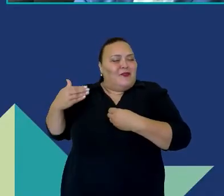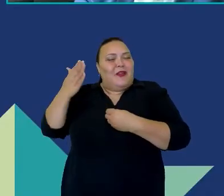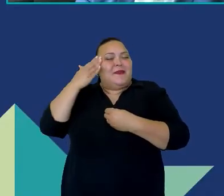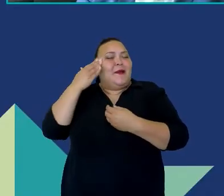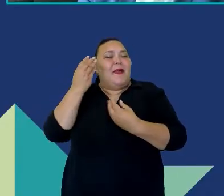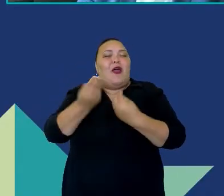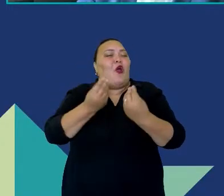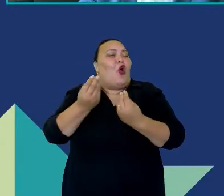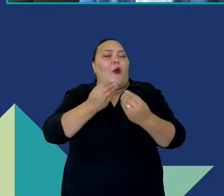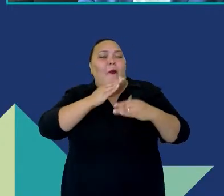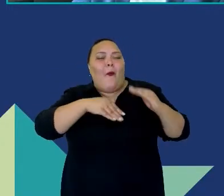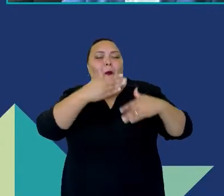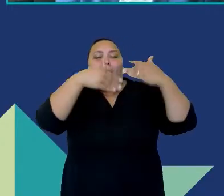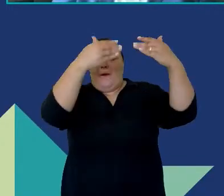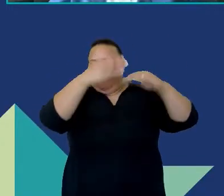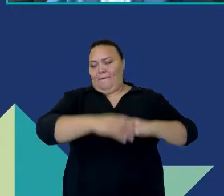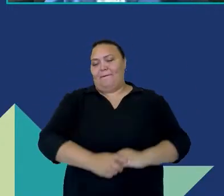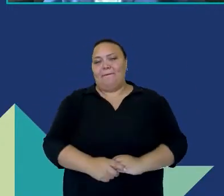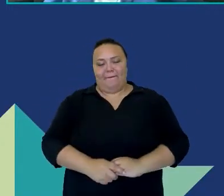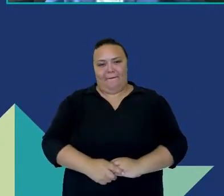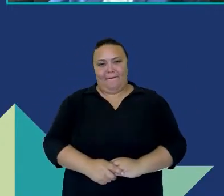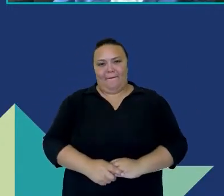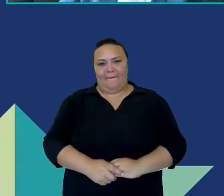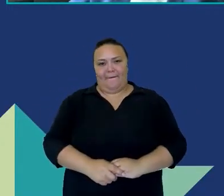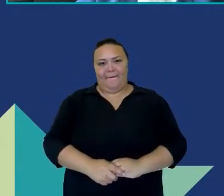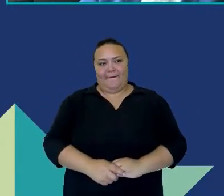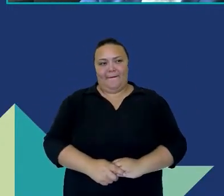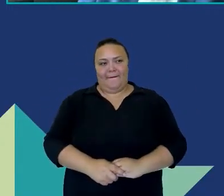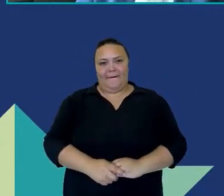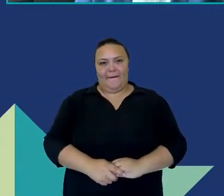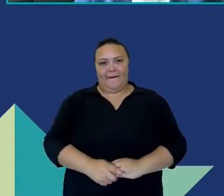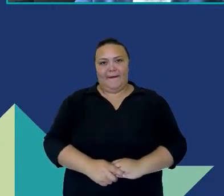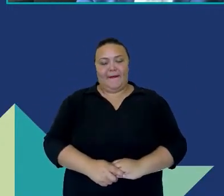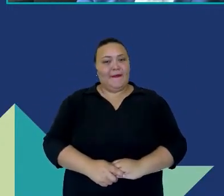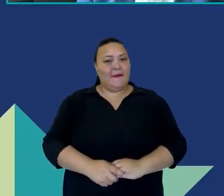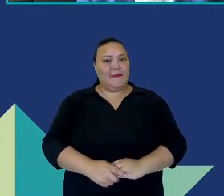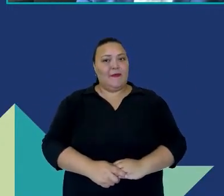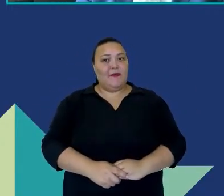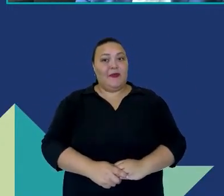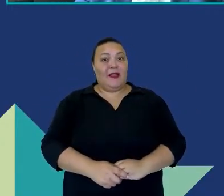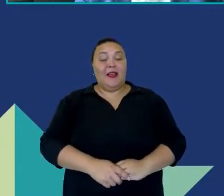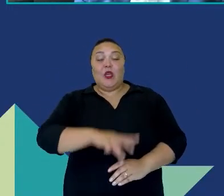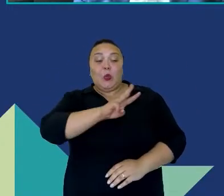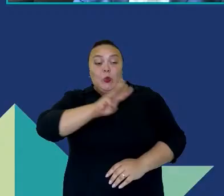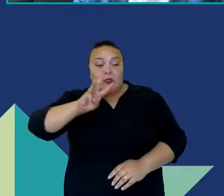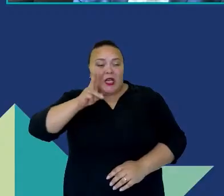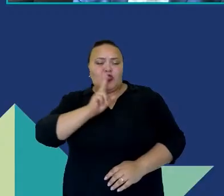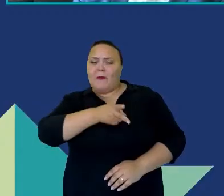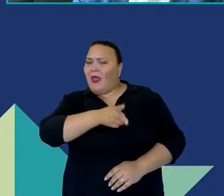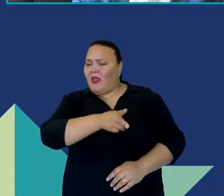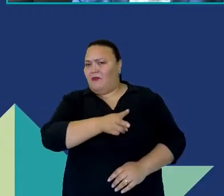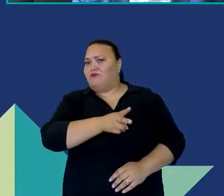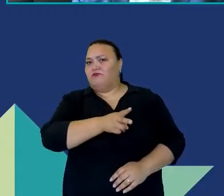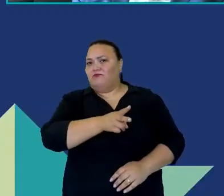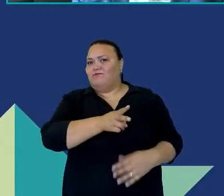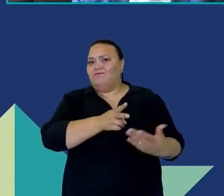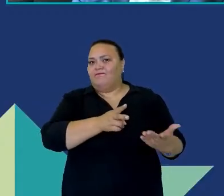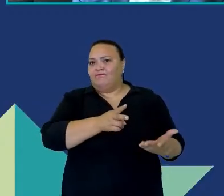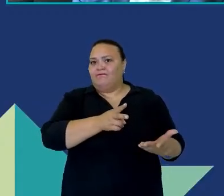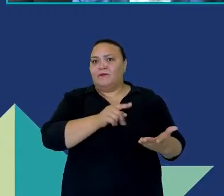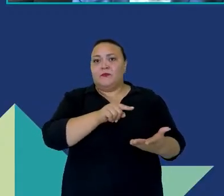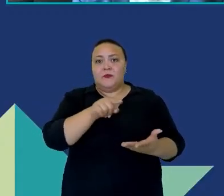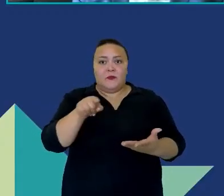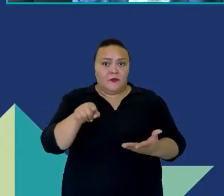Also Photosat, the same site, you can even show